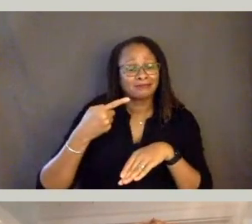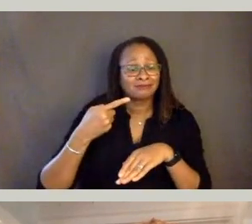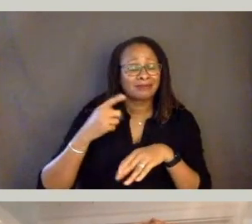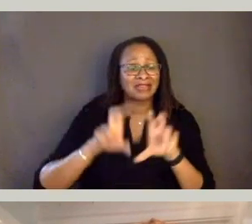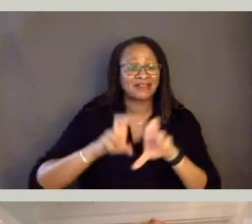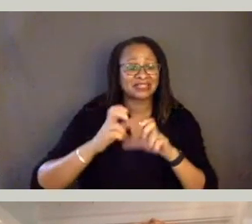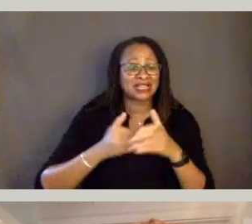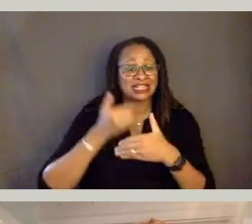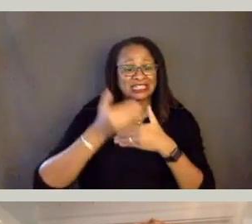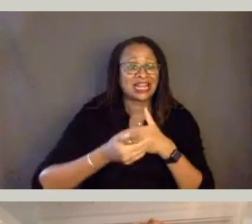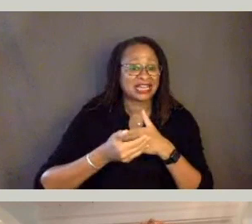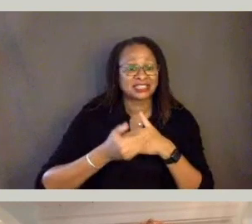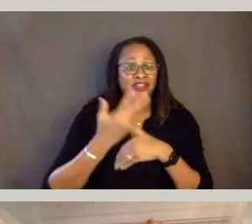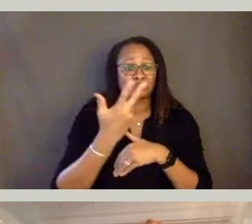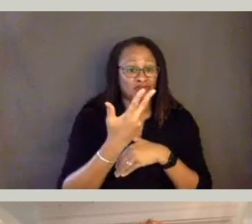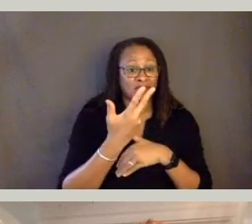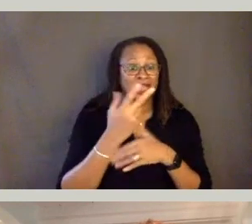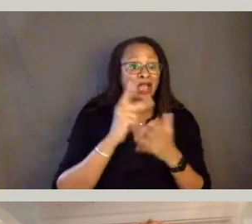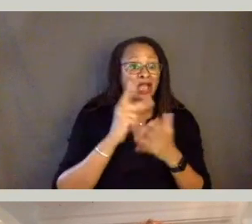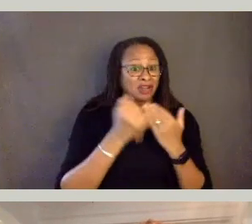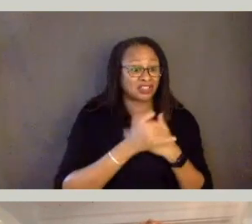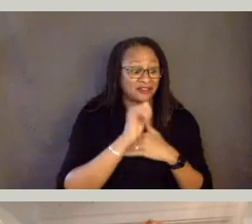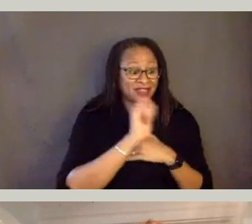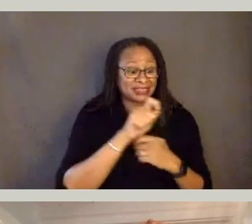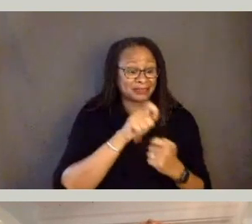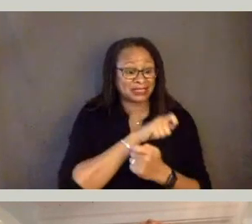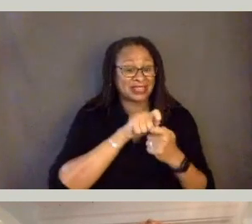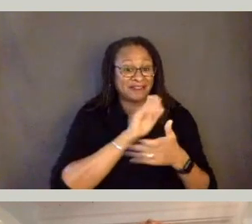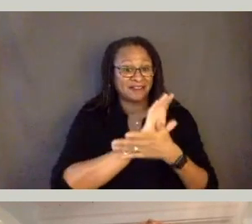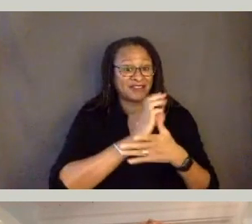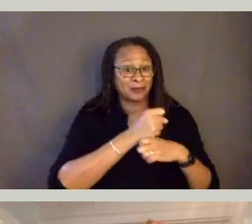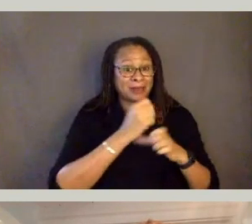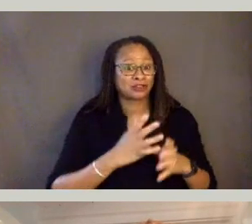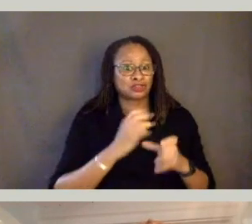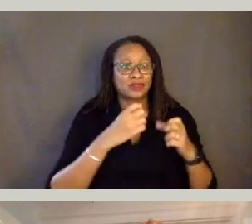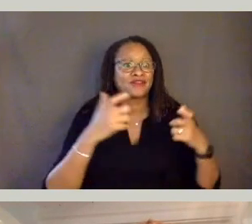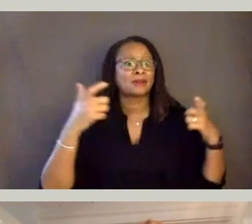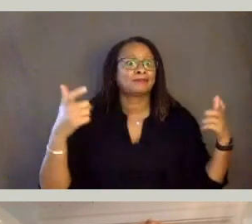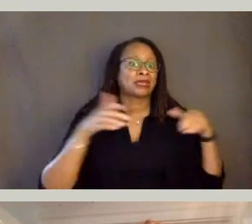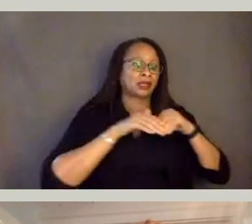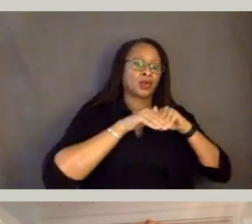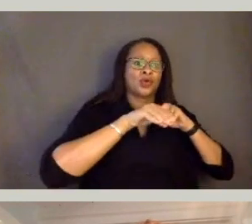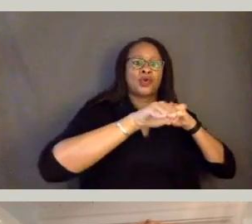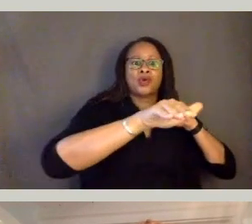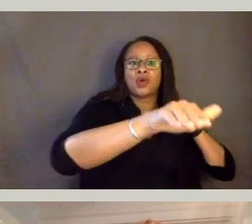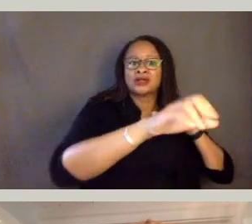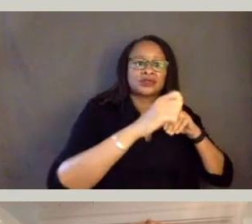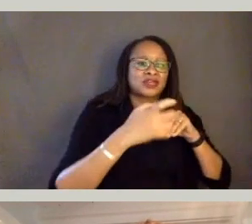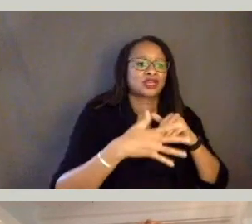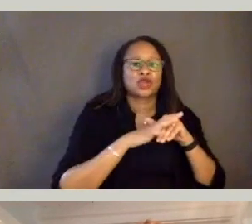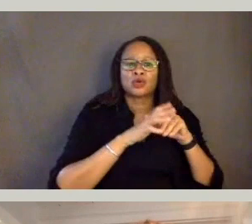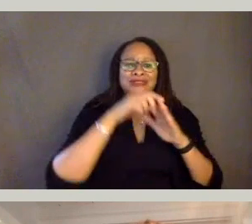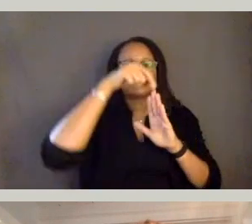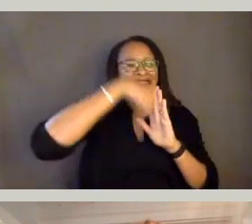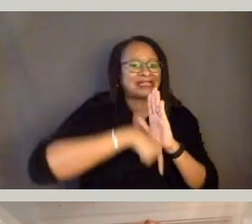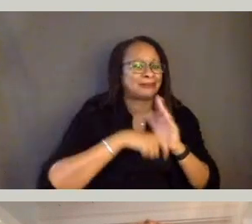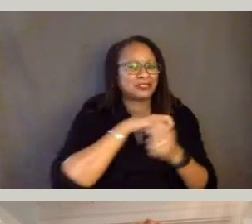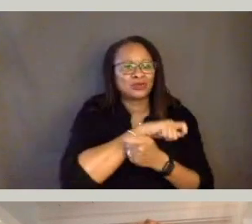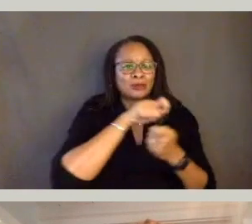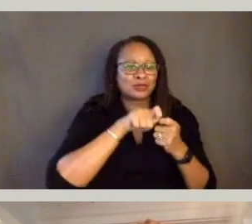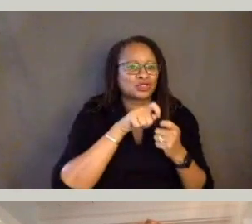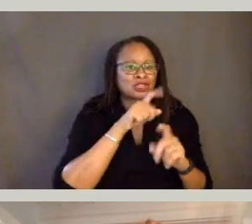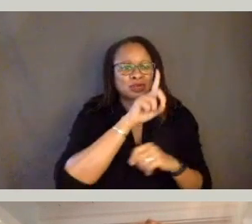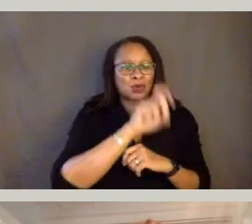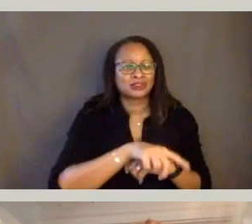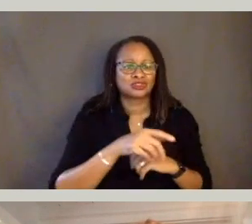three projects of a particular filmmaker so that they just have a real big runway to just go deep into a particular question? You know, there's, you